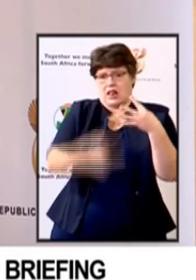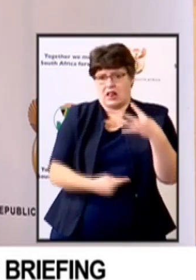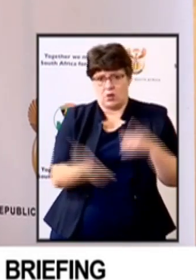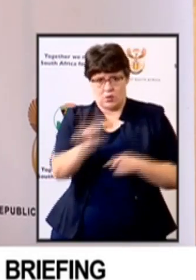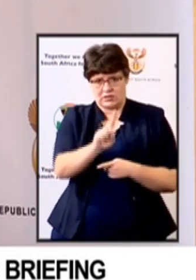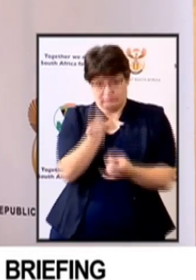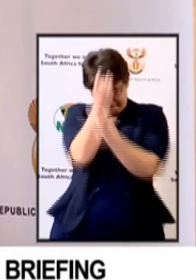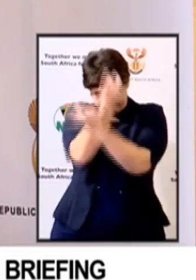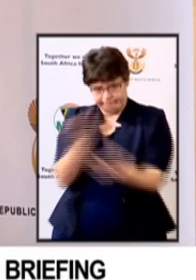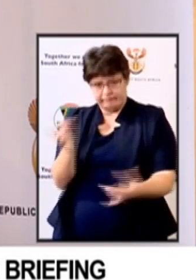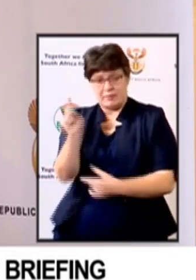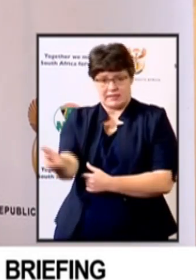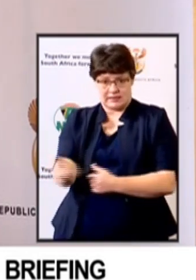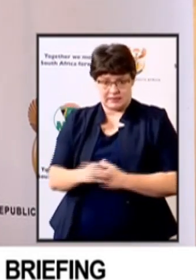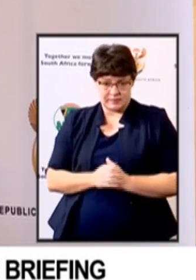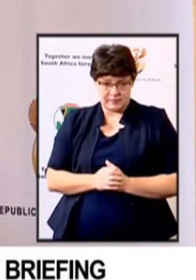needs.